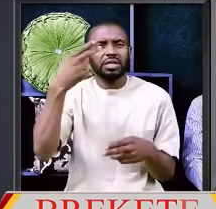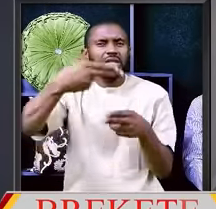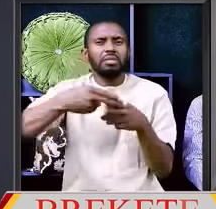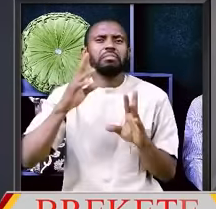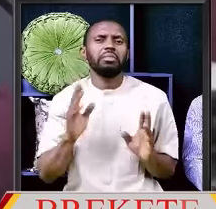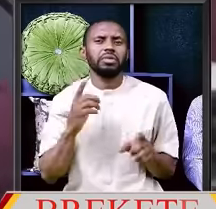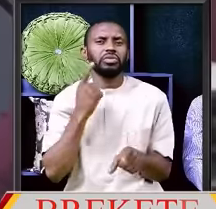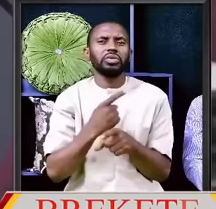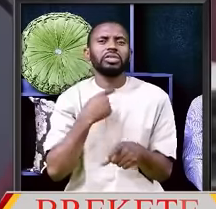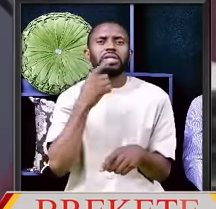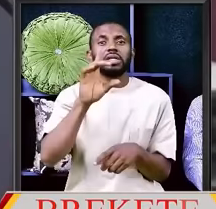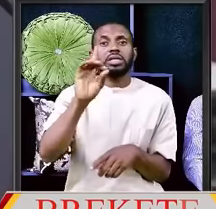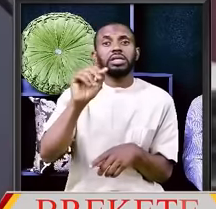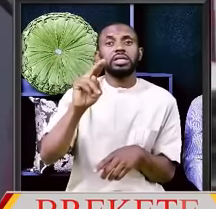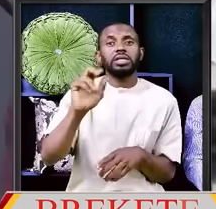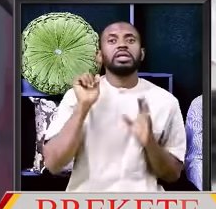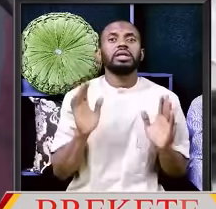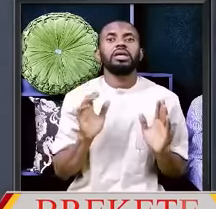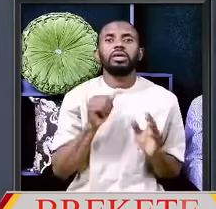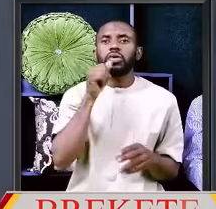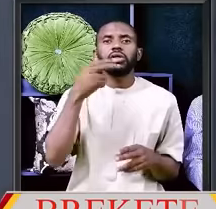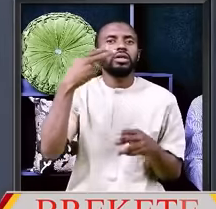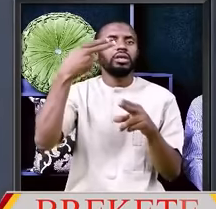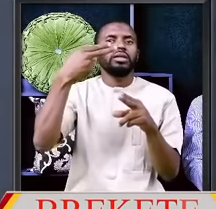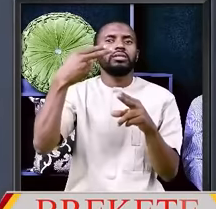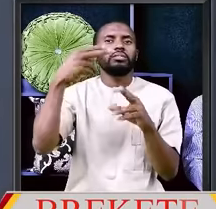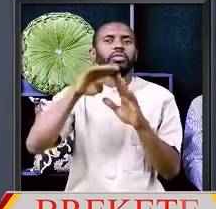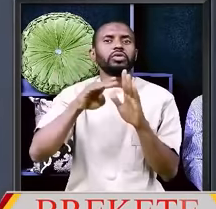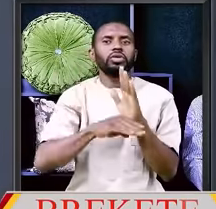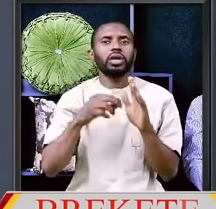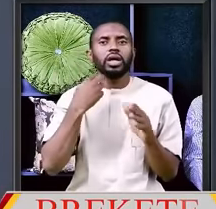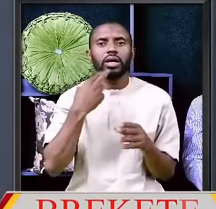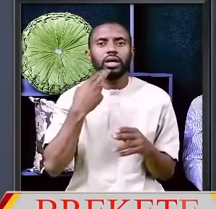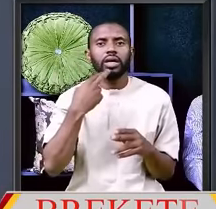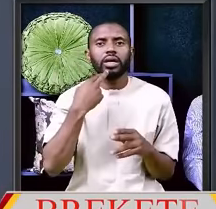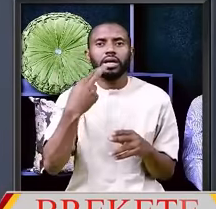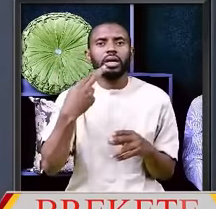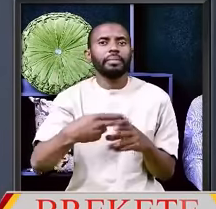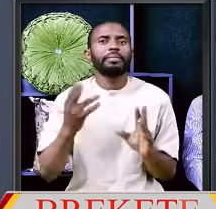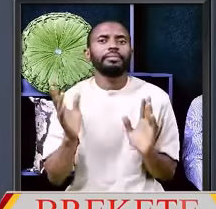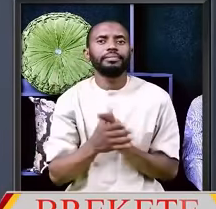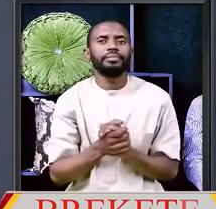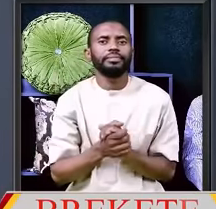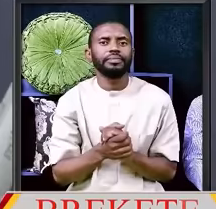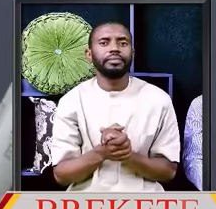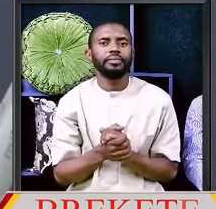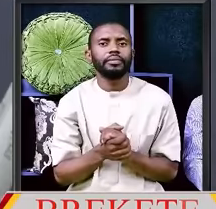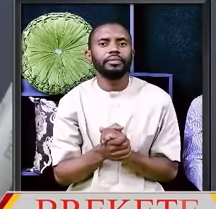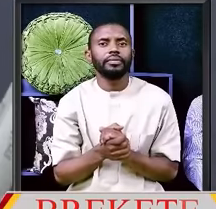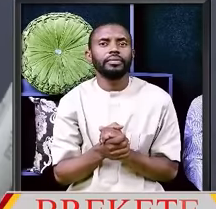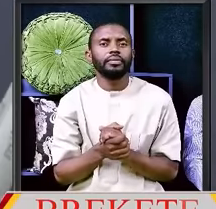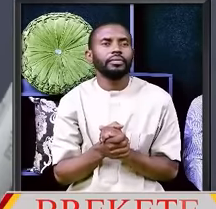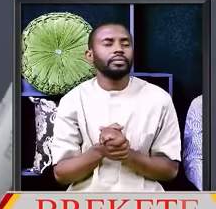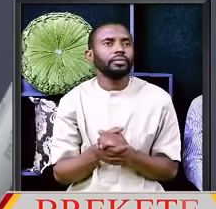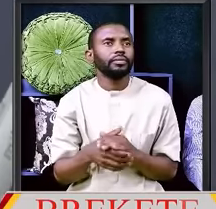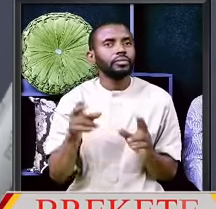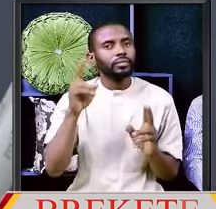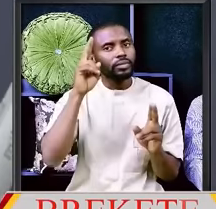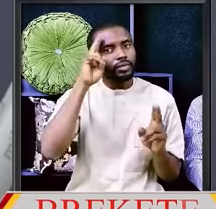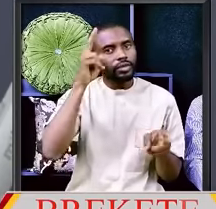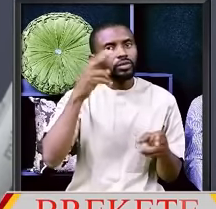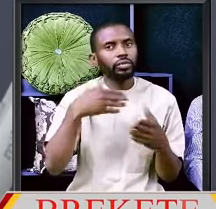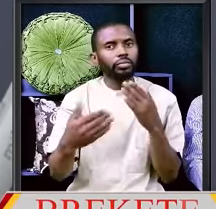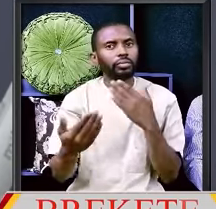the part he mentioned. He didn't mention the daughter-in-law. Okay. Hello. Good morning. Good. Hello, good